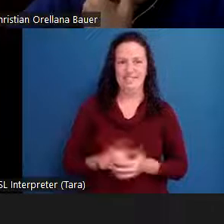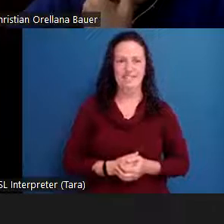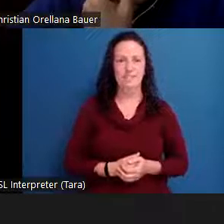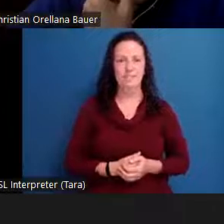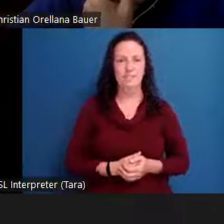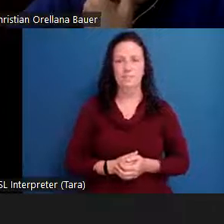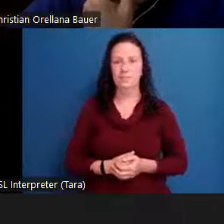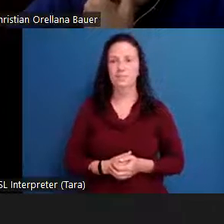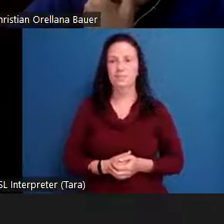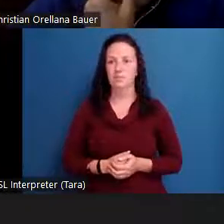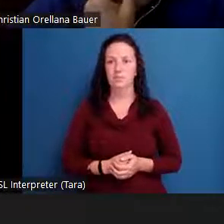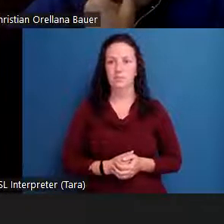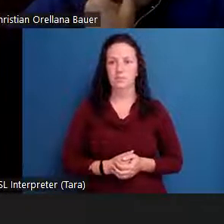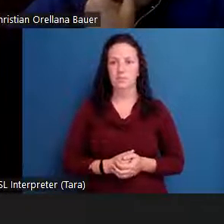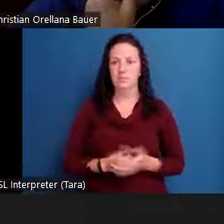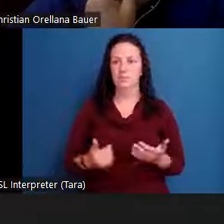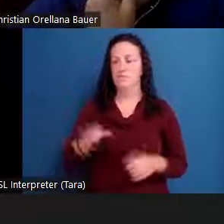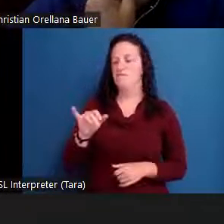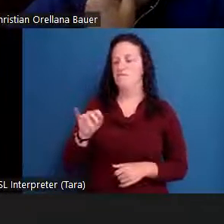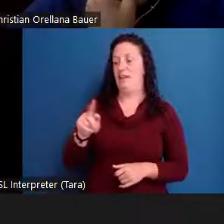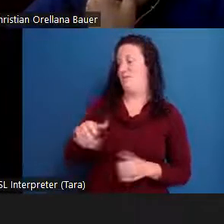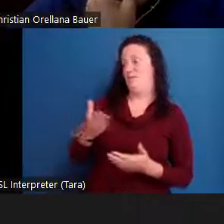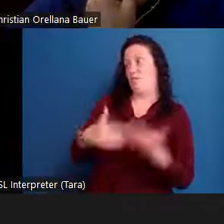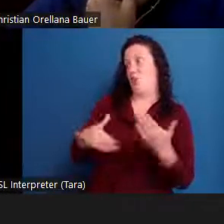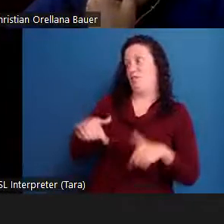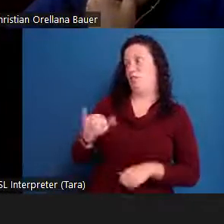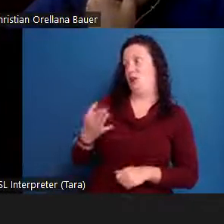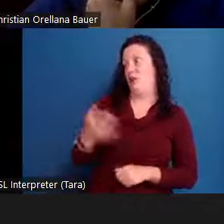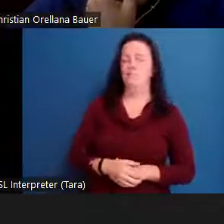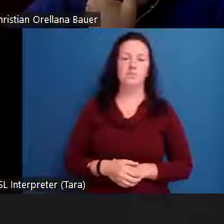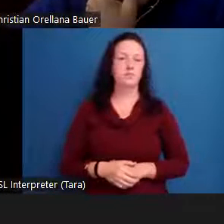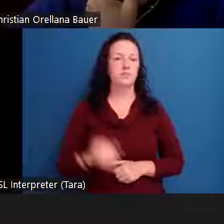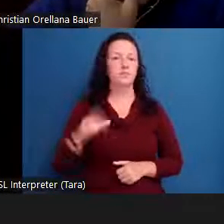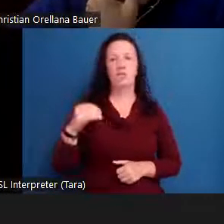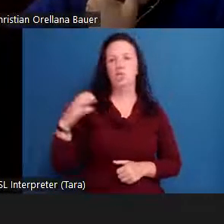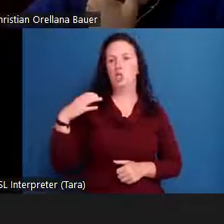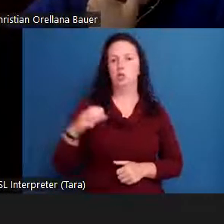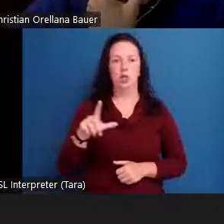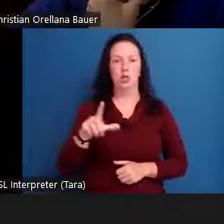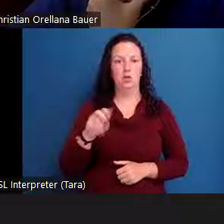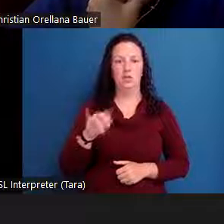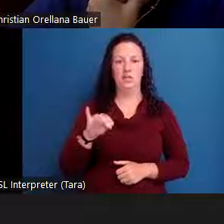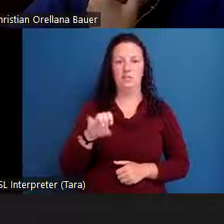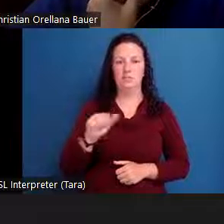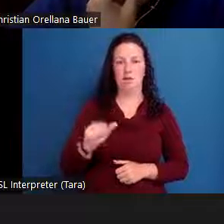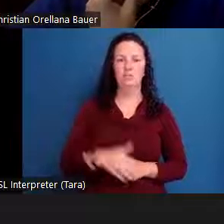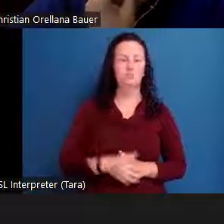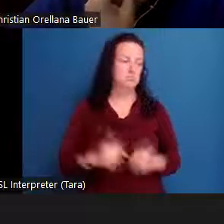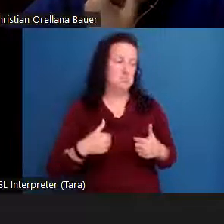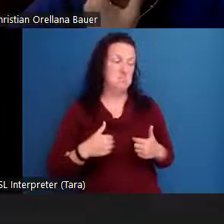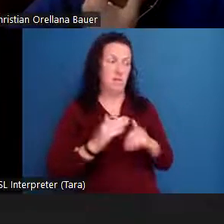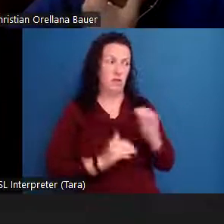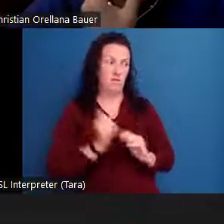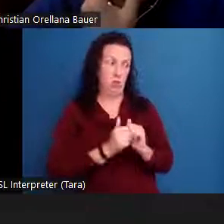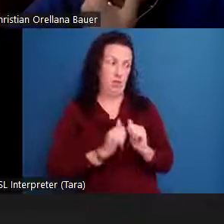They're in parcel of the job, I guess. Co-chair Lavisa. I am comfortable with that. And